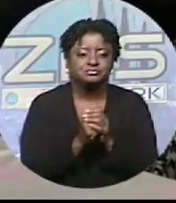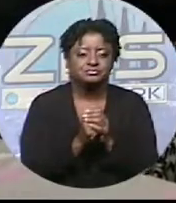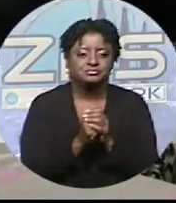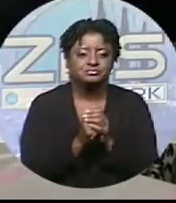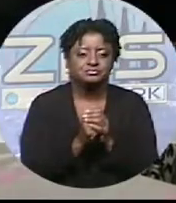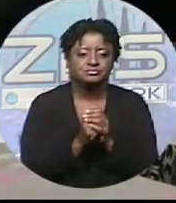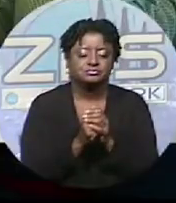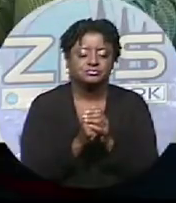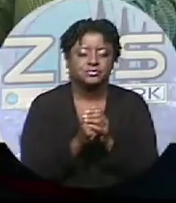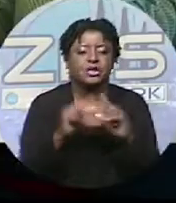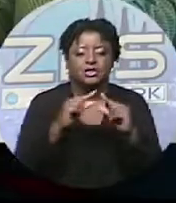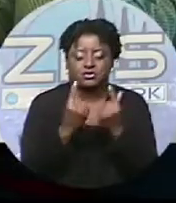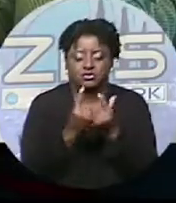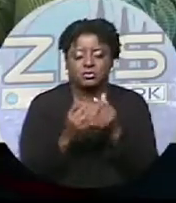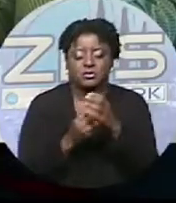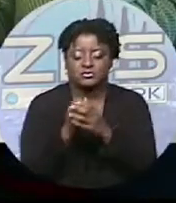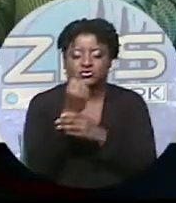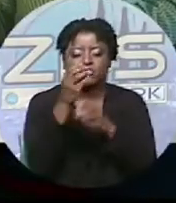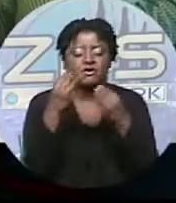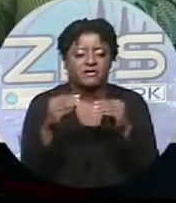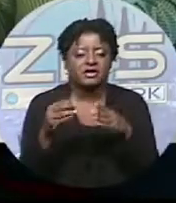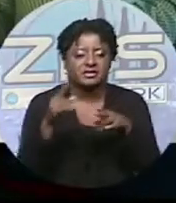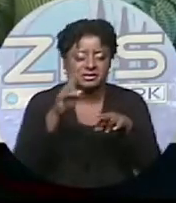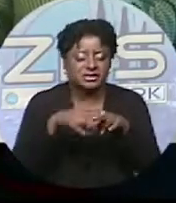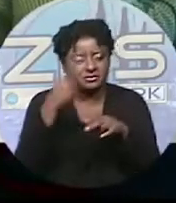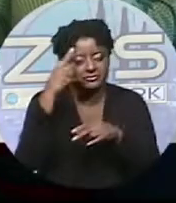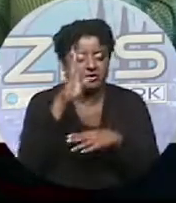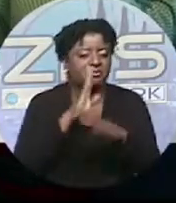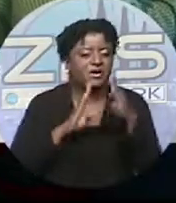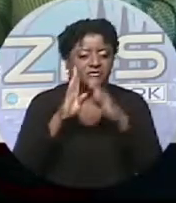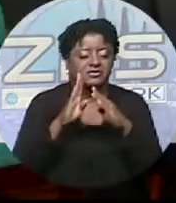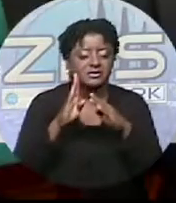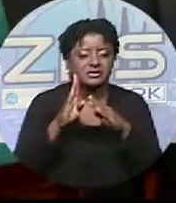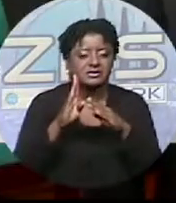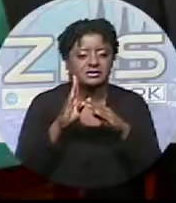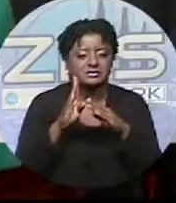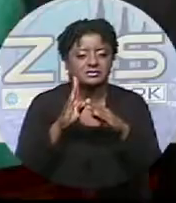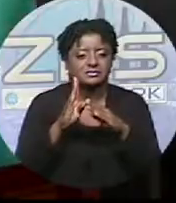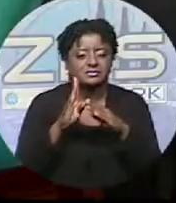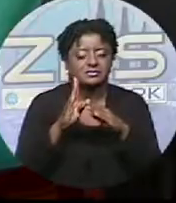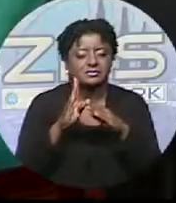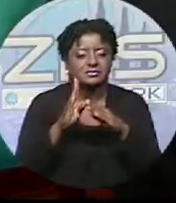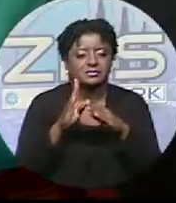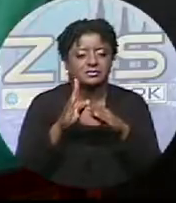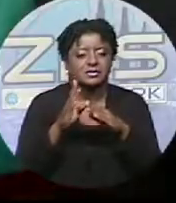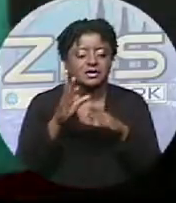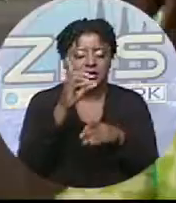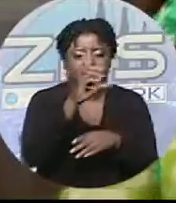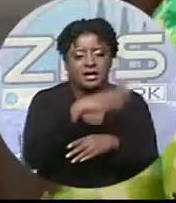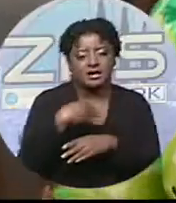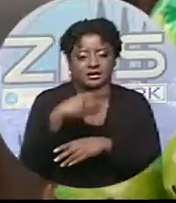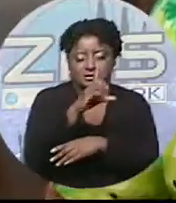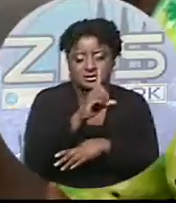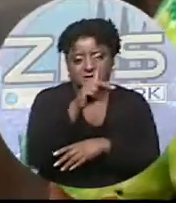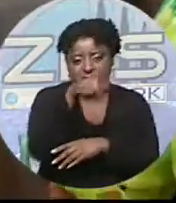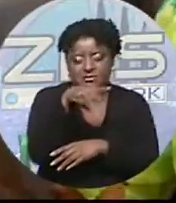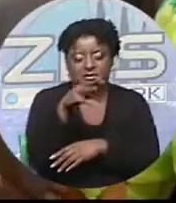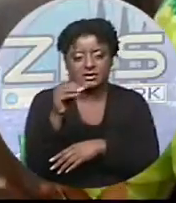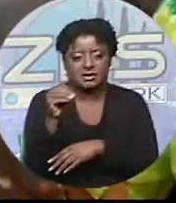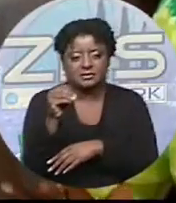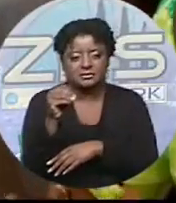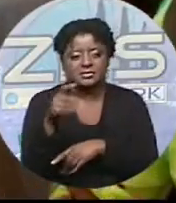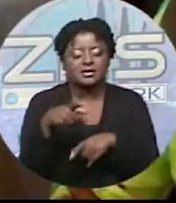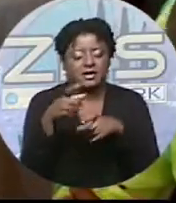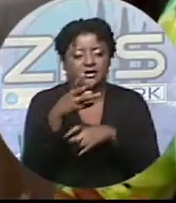for breakfast at the Crab House to mark their first annual New Year's team meeting, Deputy Prime Minister Mr. Philip Davis gave them food for